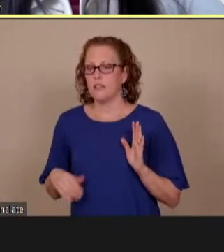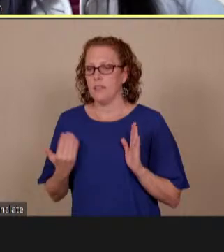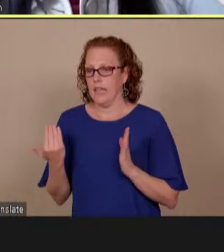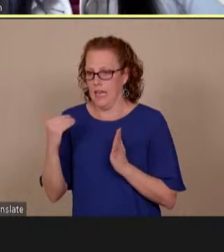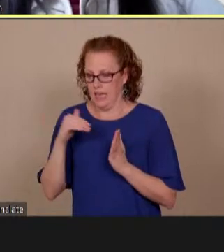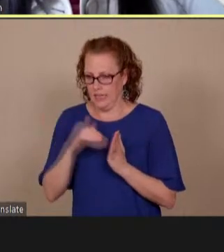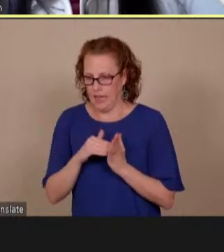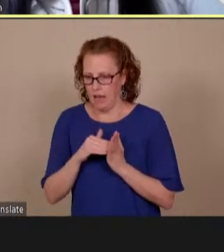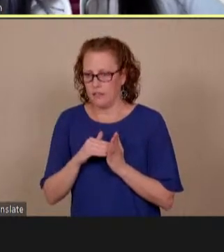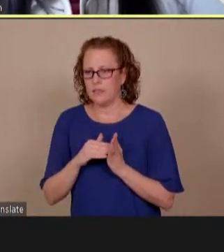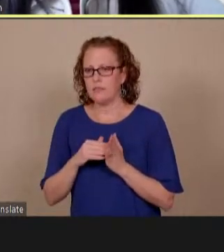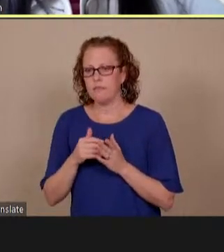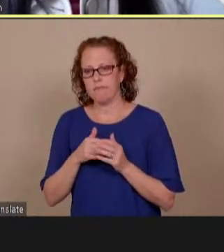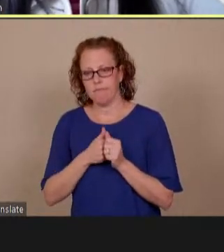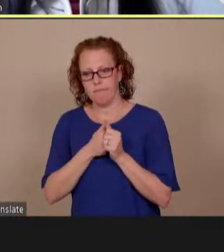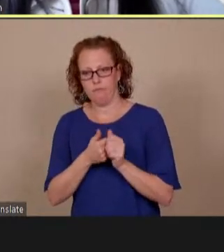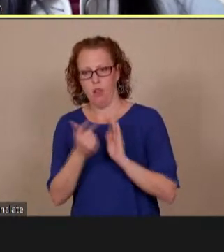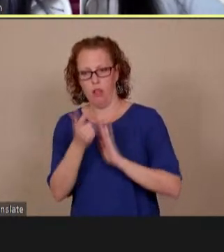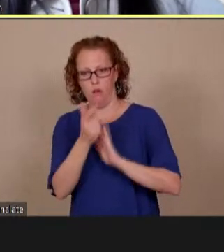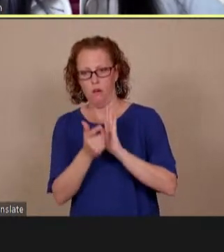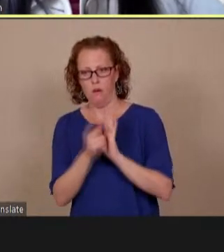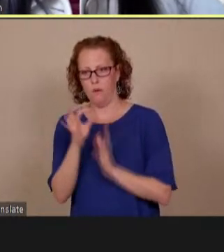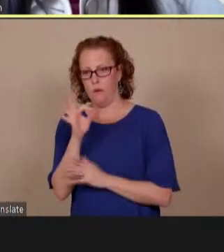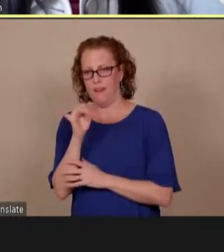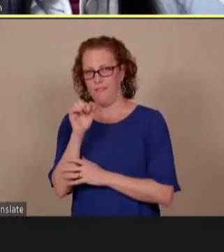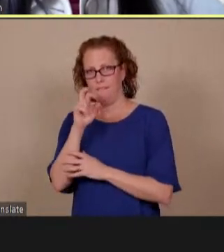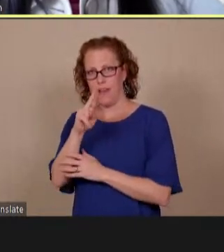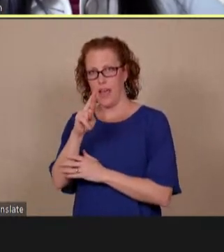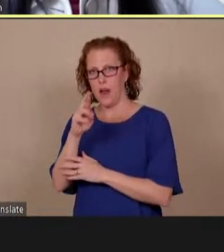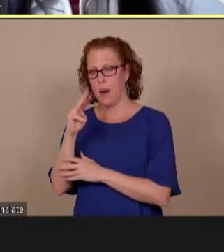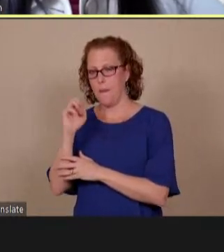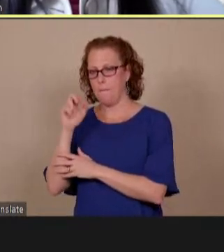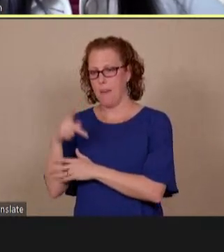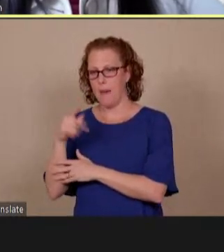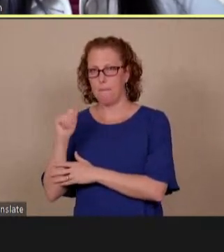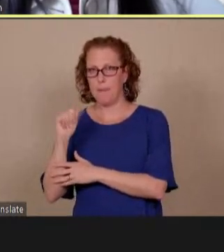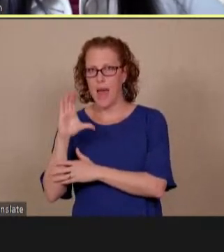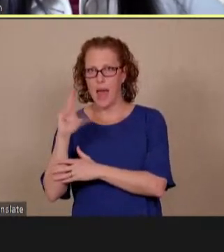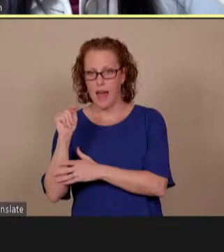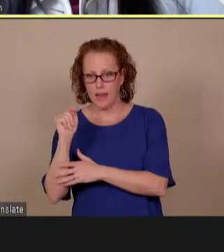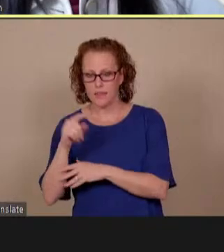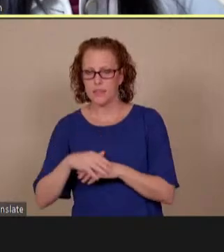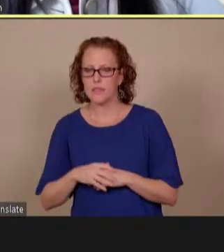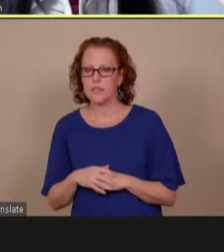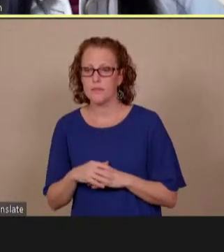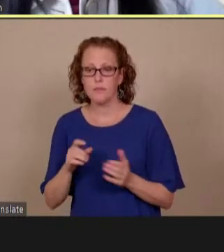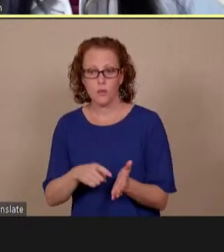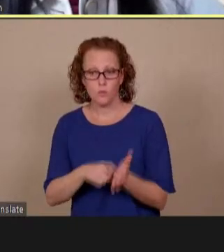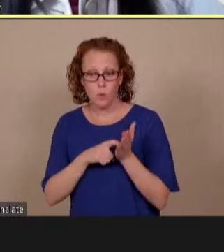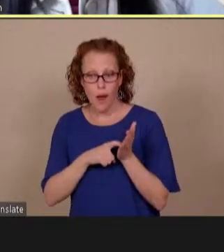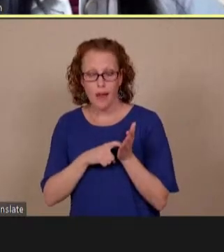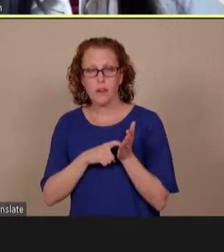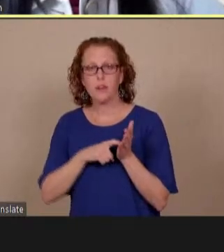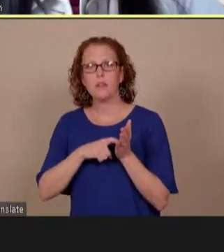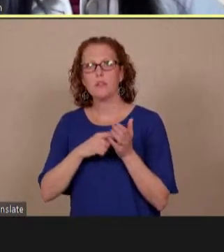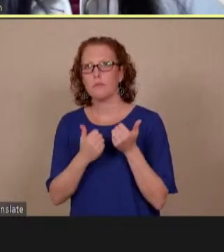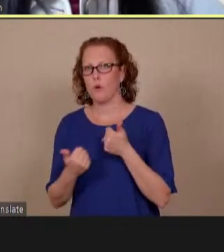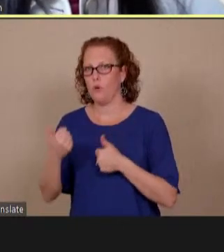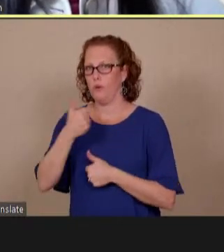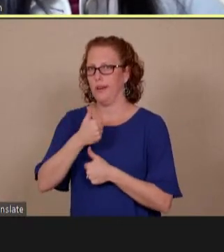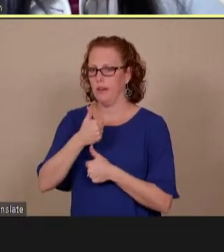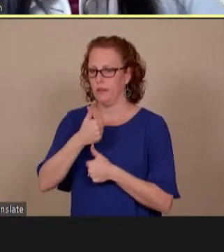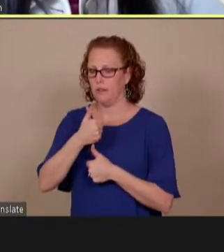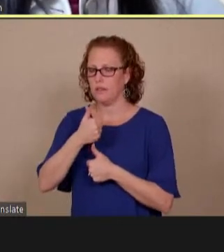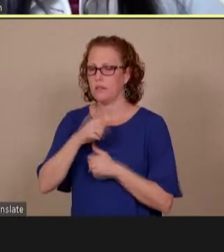Maps Act. And it provides a criteria for drawing district boundaries in order of priority.